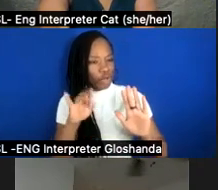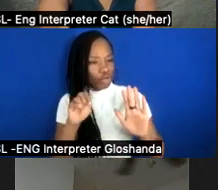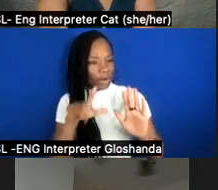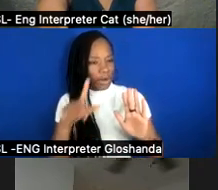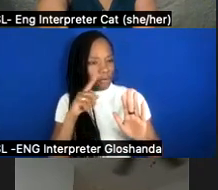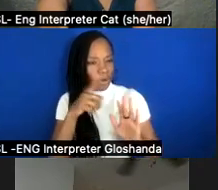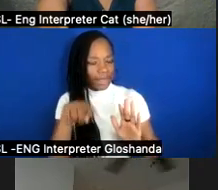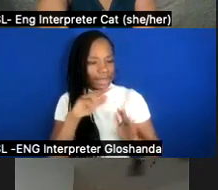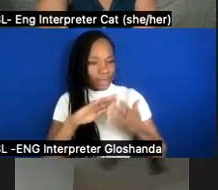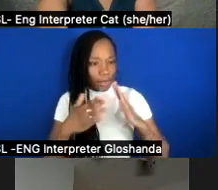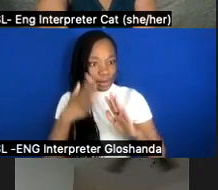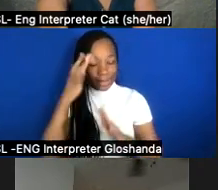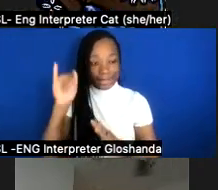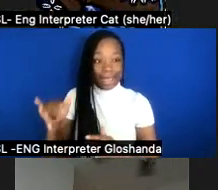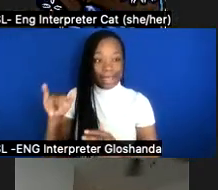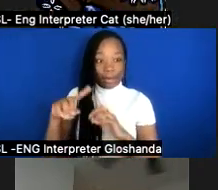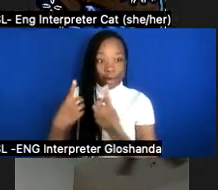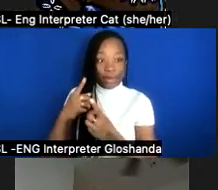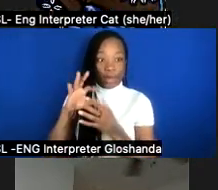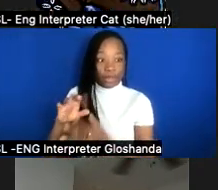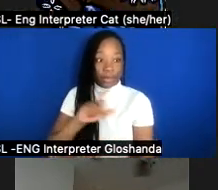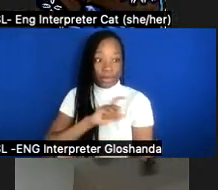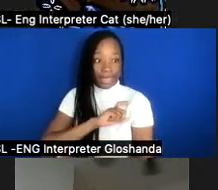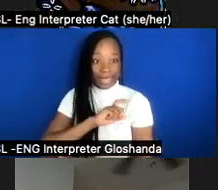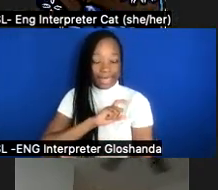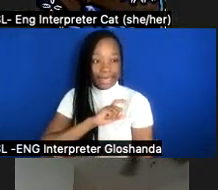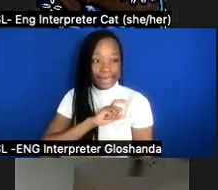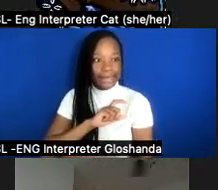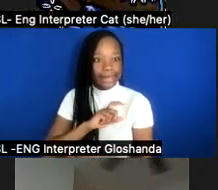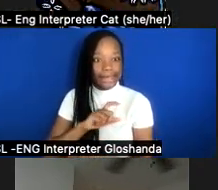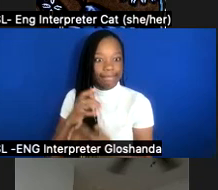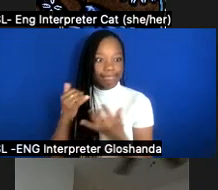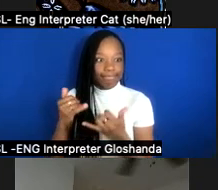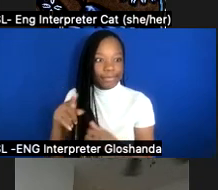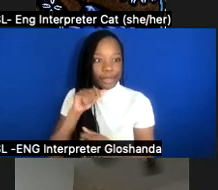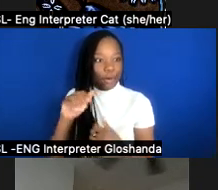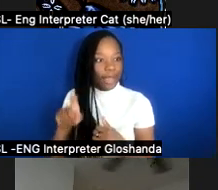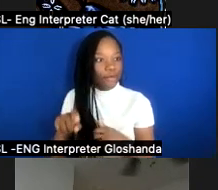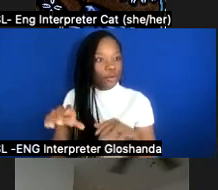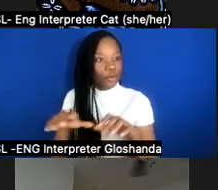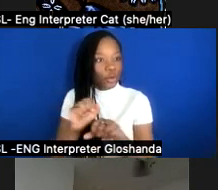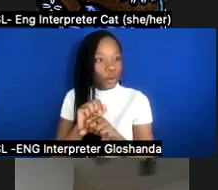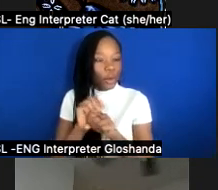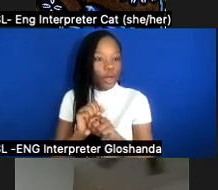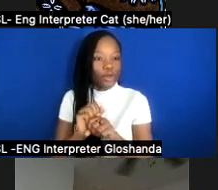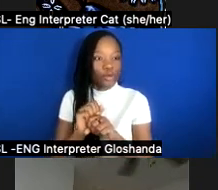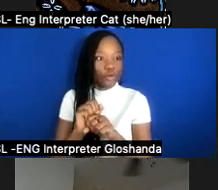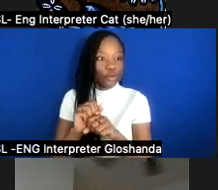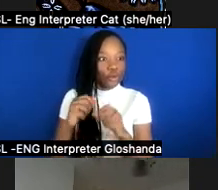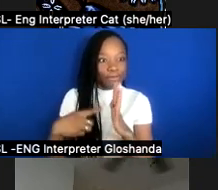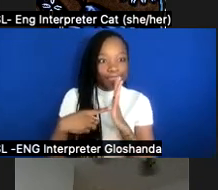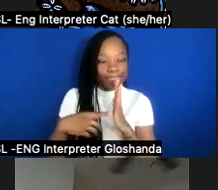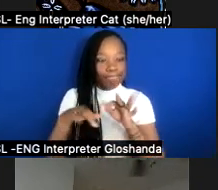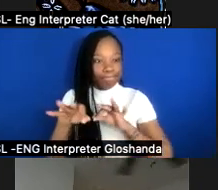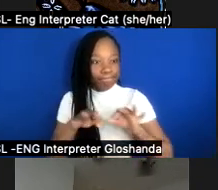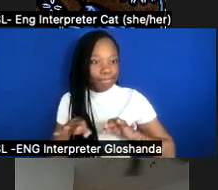on how to criminalize their own community, because in that way the police department doesn't have to do the work of teaching us